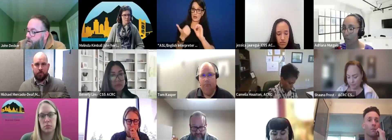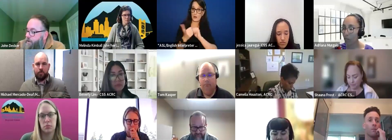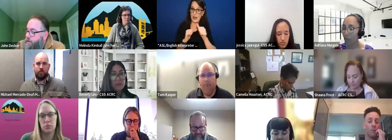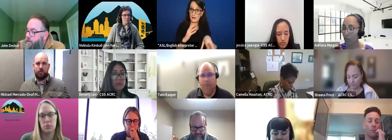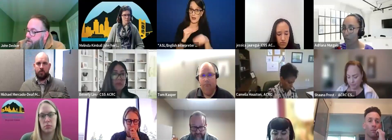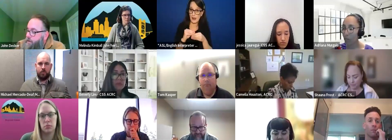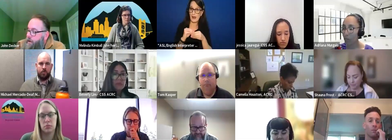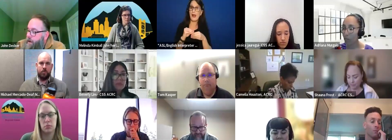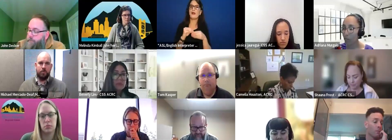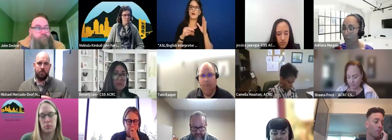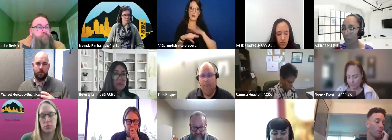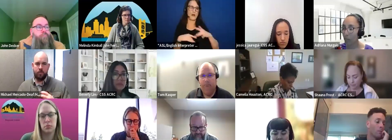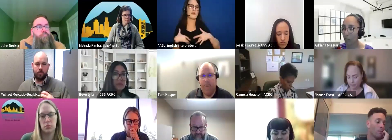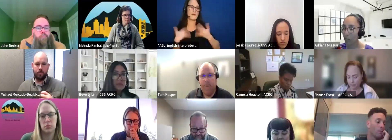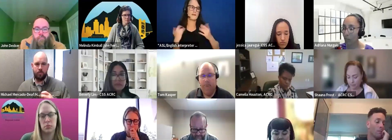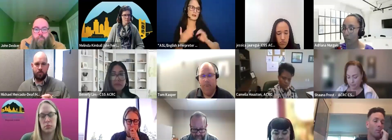calendar as well.